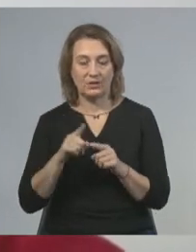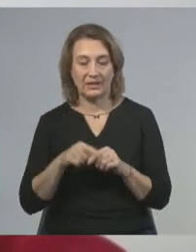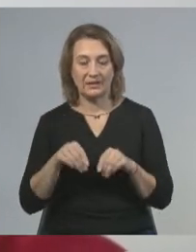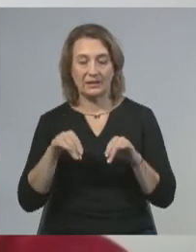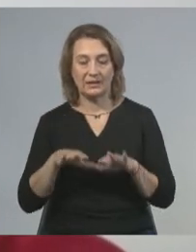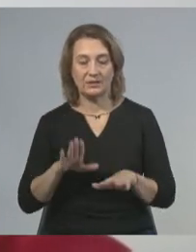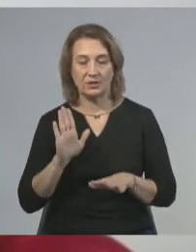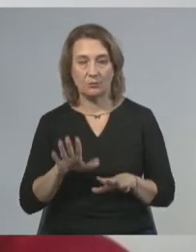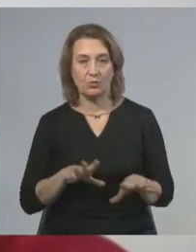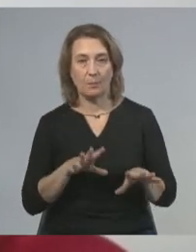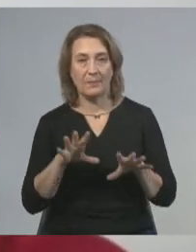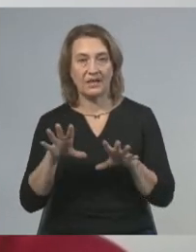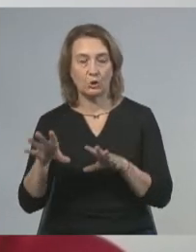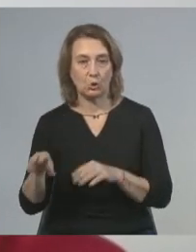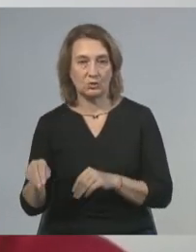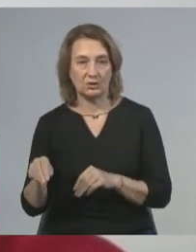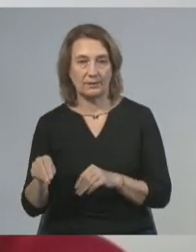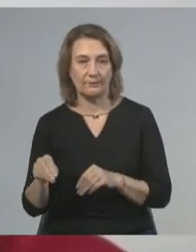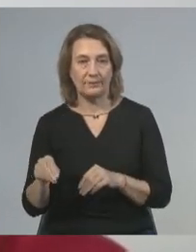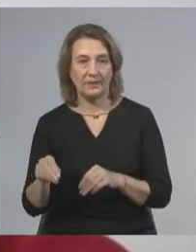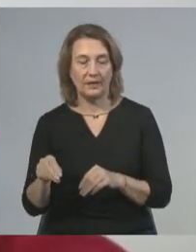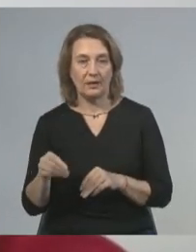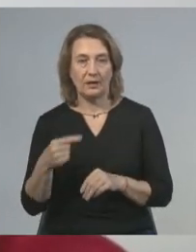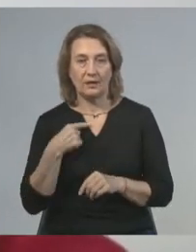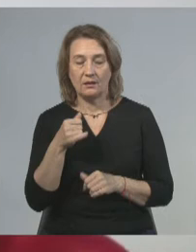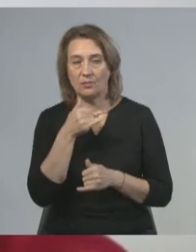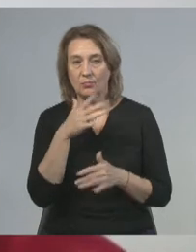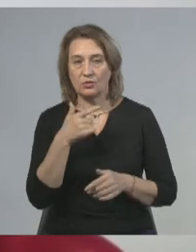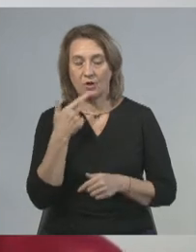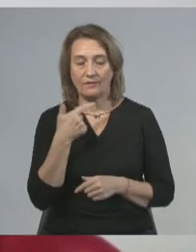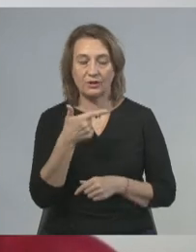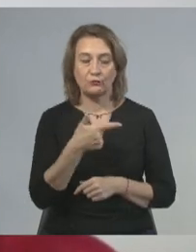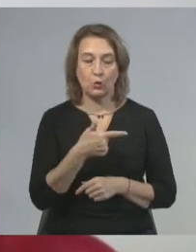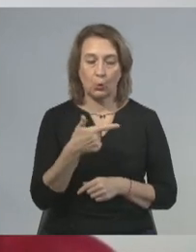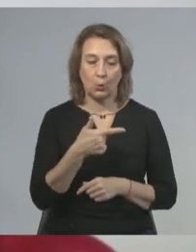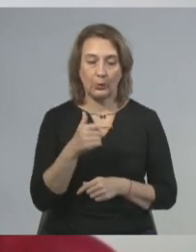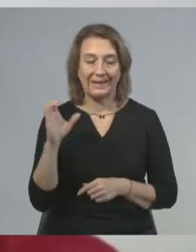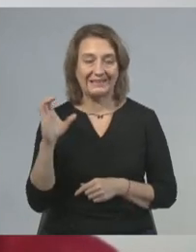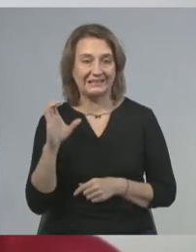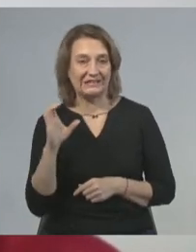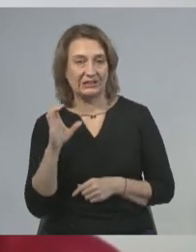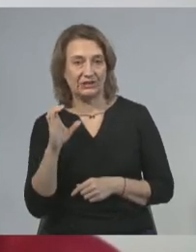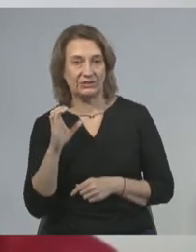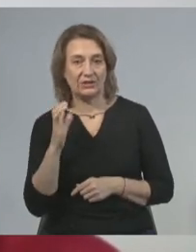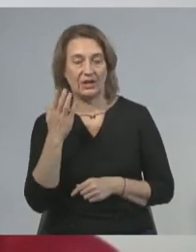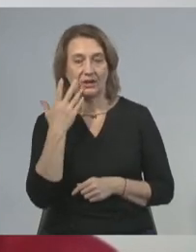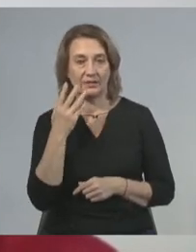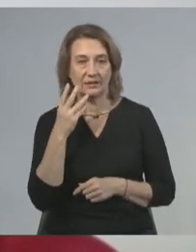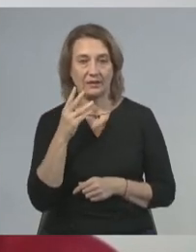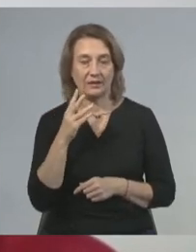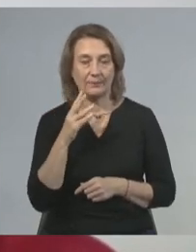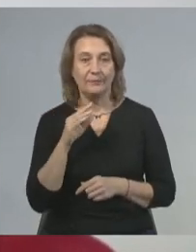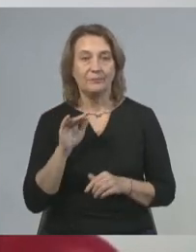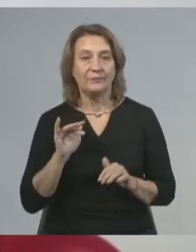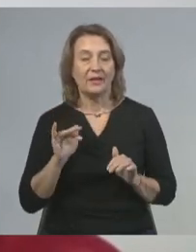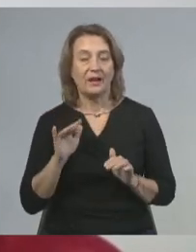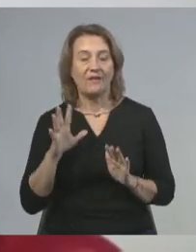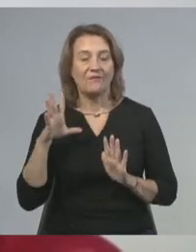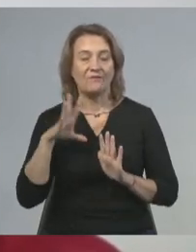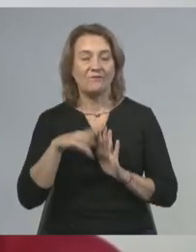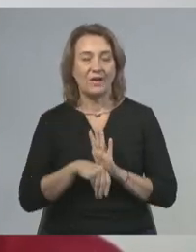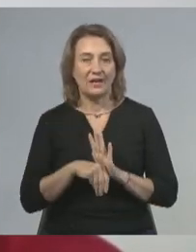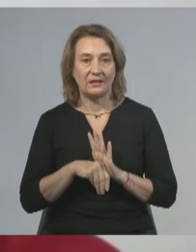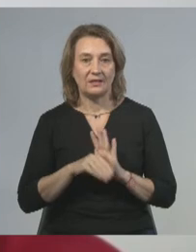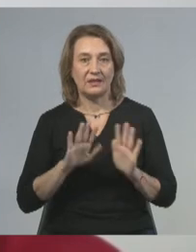pros and cons of this elections and they might postpone it won't postpone it because we don't know